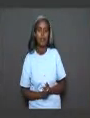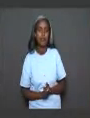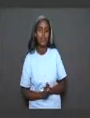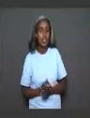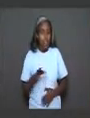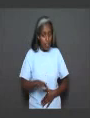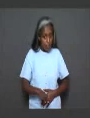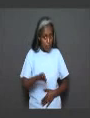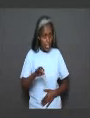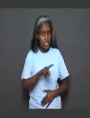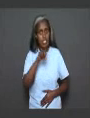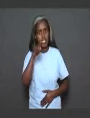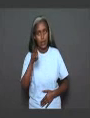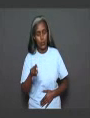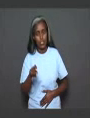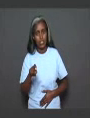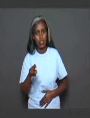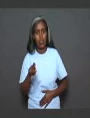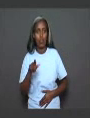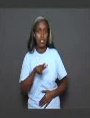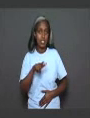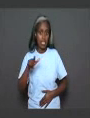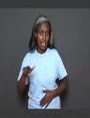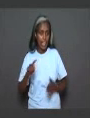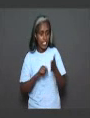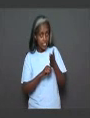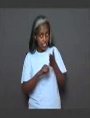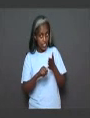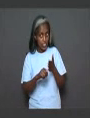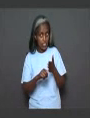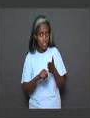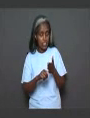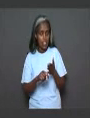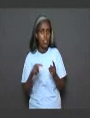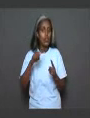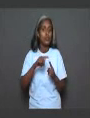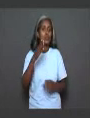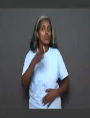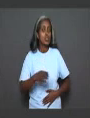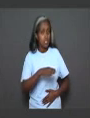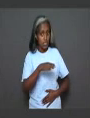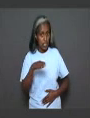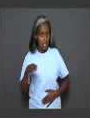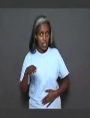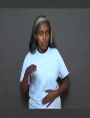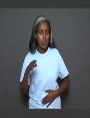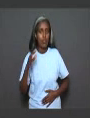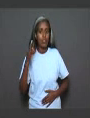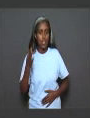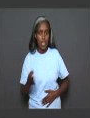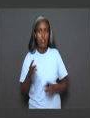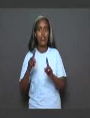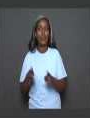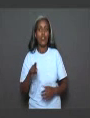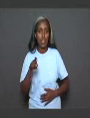Find the equation of the line tangent to the graph of f